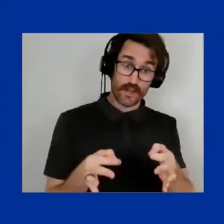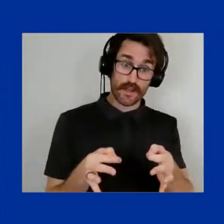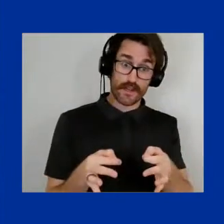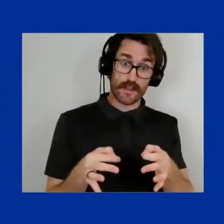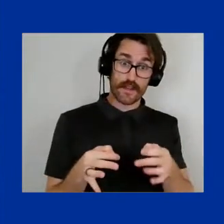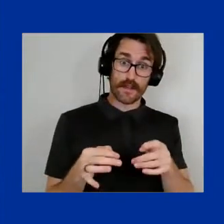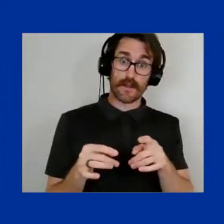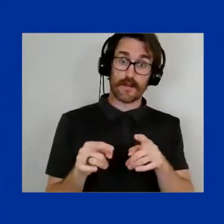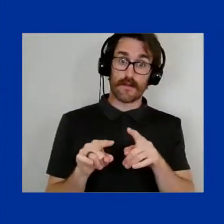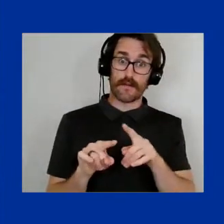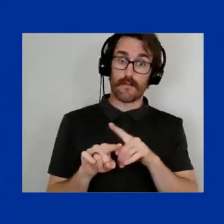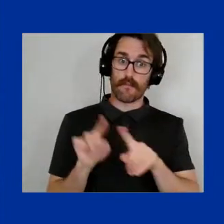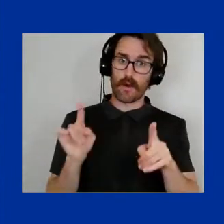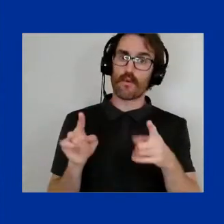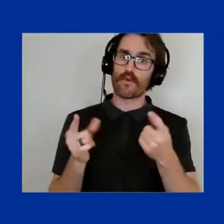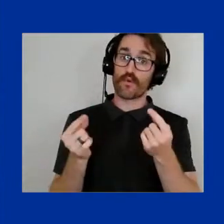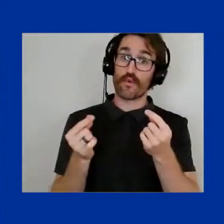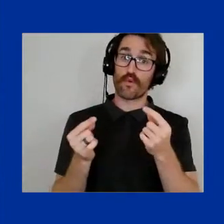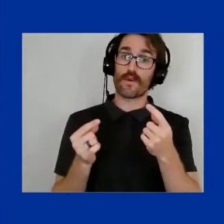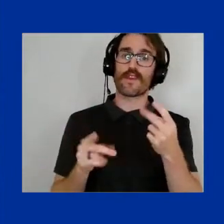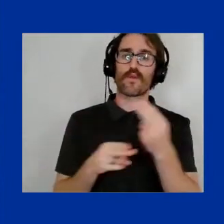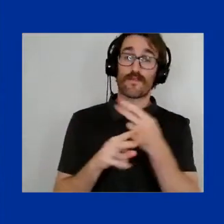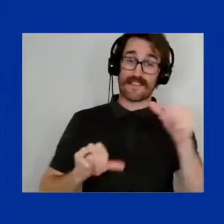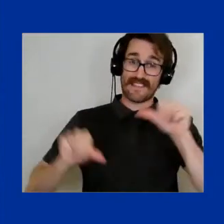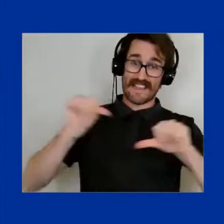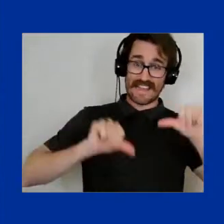a scientific approach.